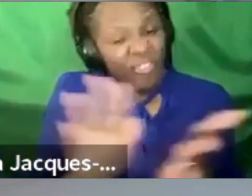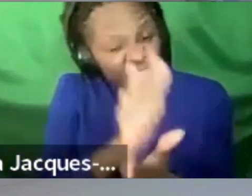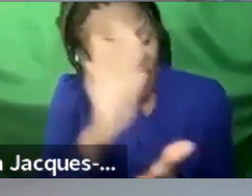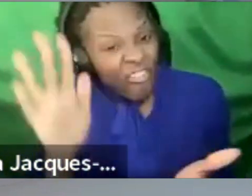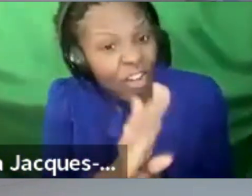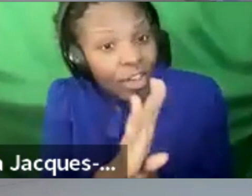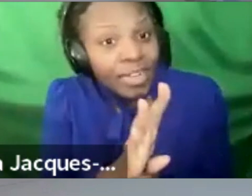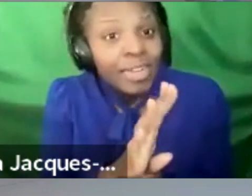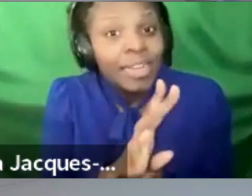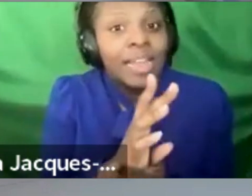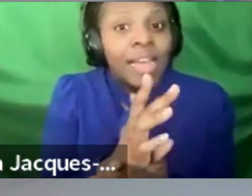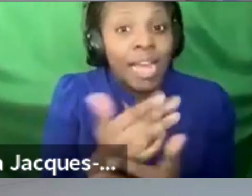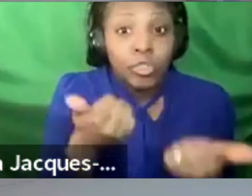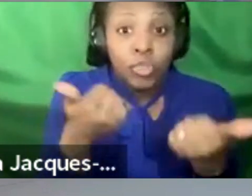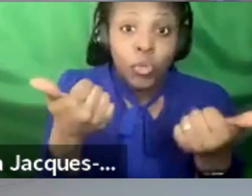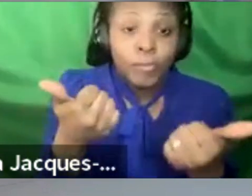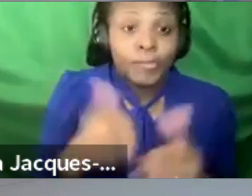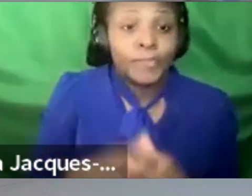a good meal.